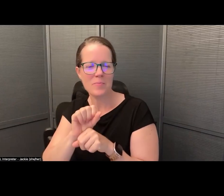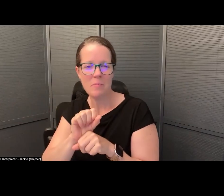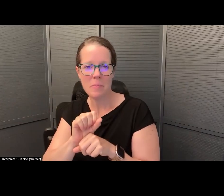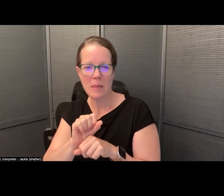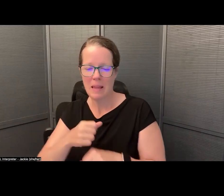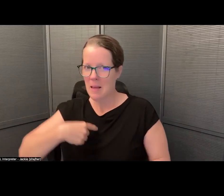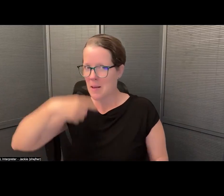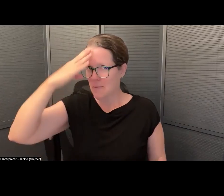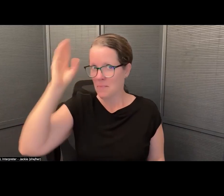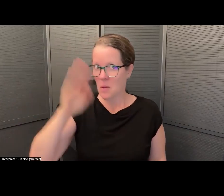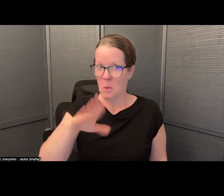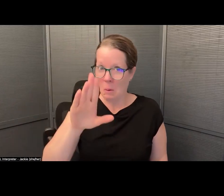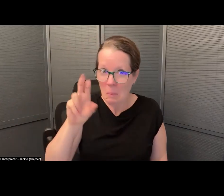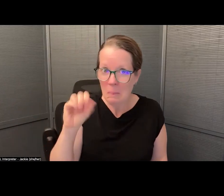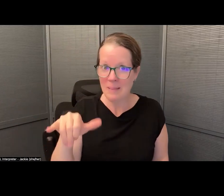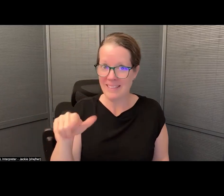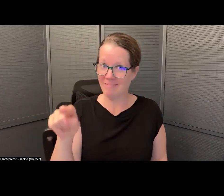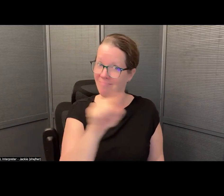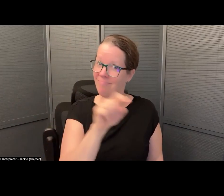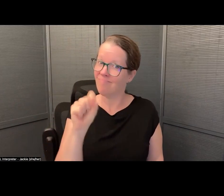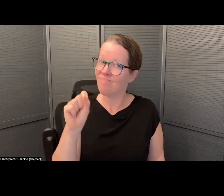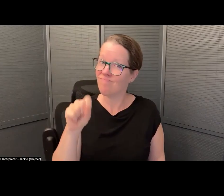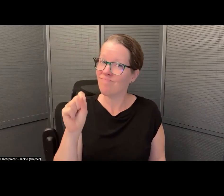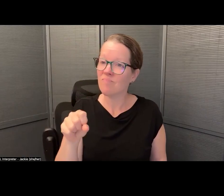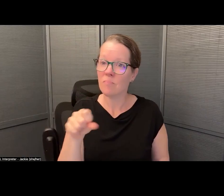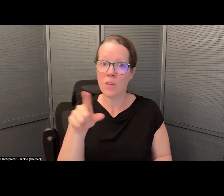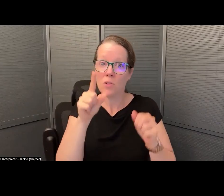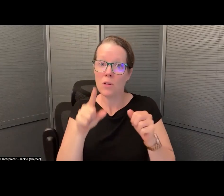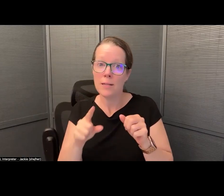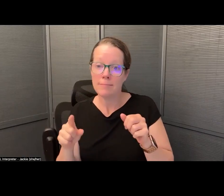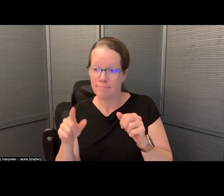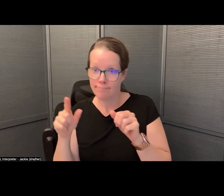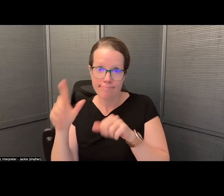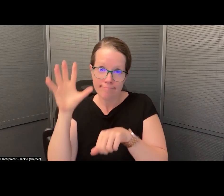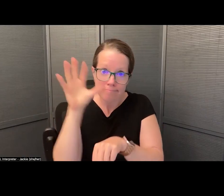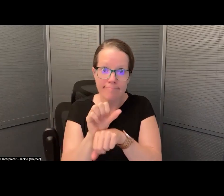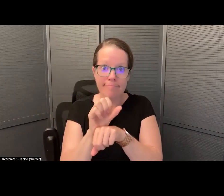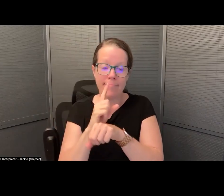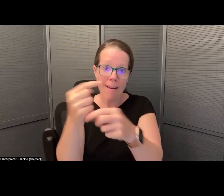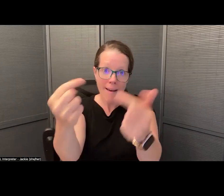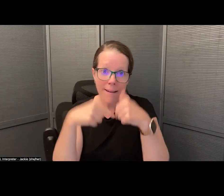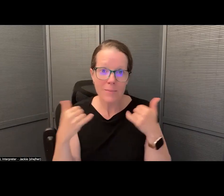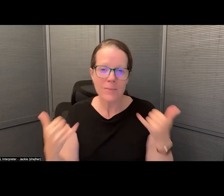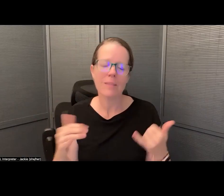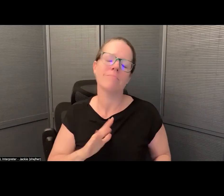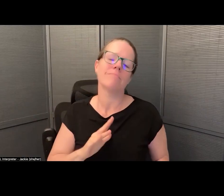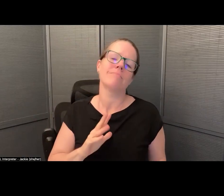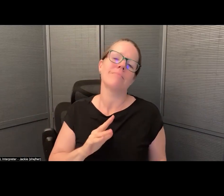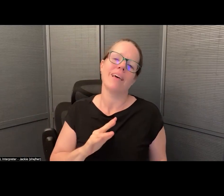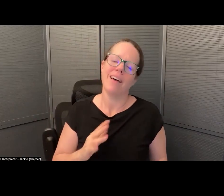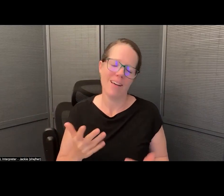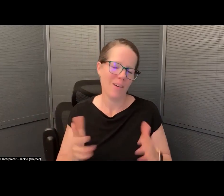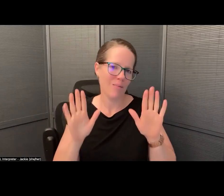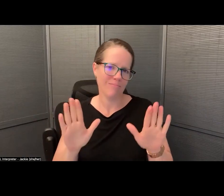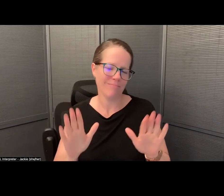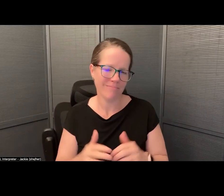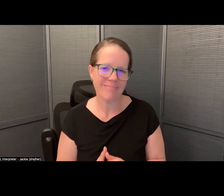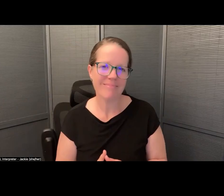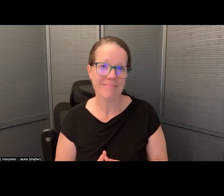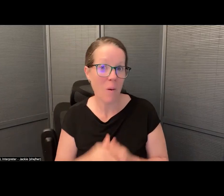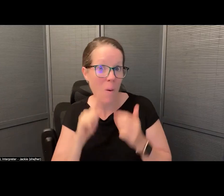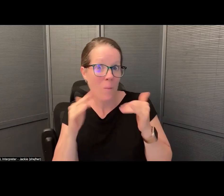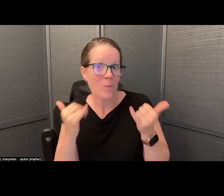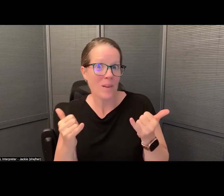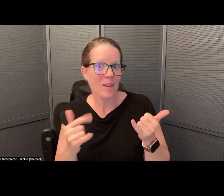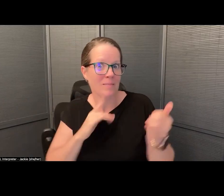afternoon available today. So I hope you leave here wanting to know more and energized and informed. The websites are made